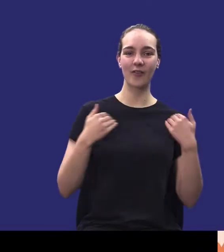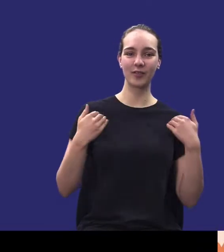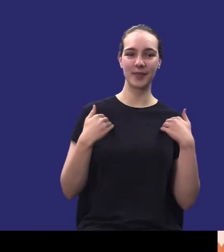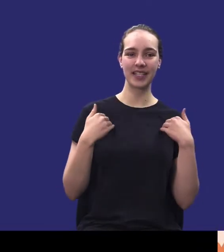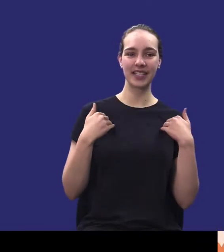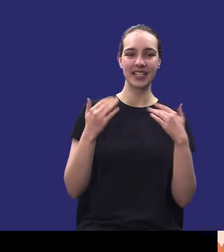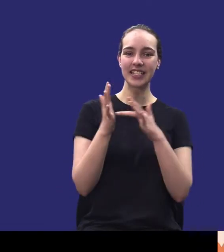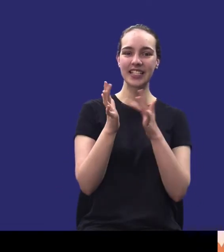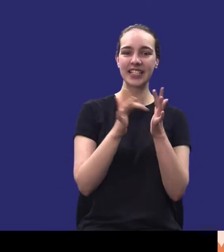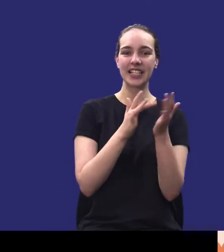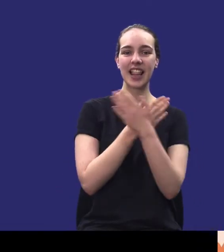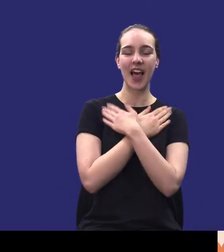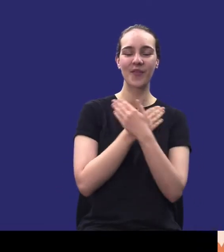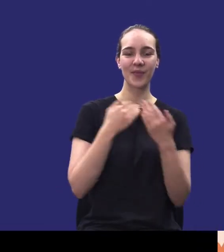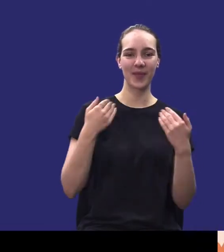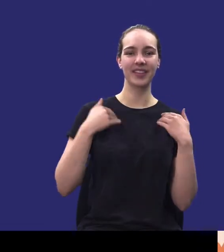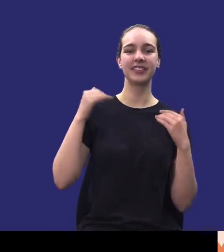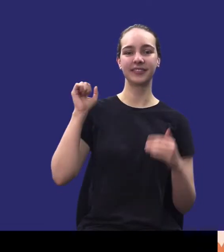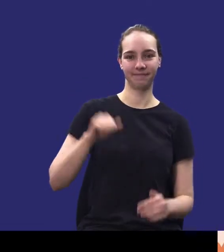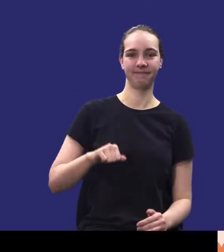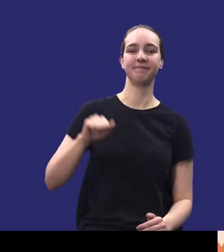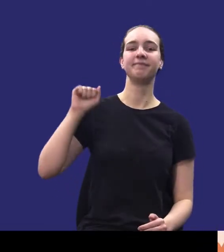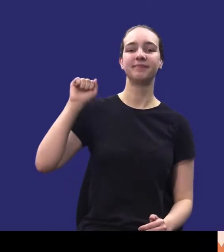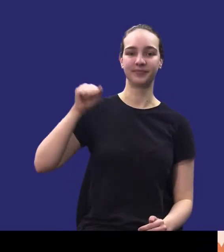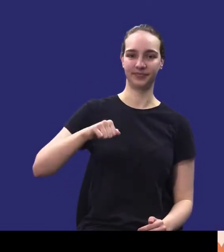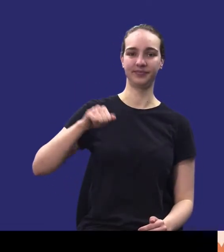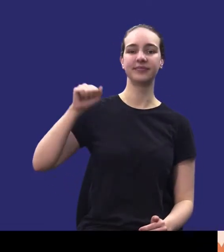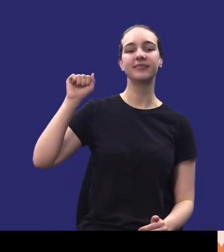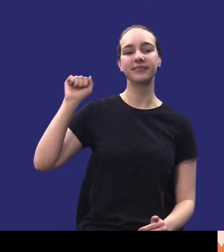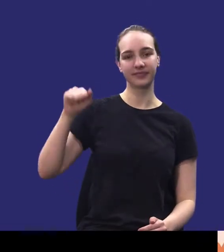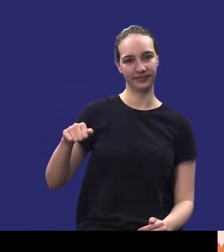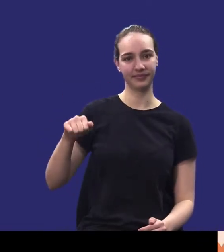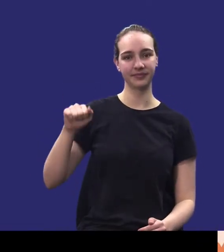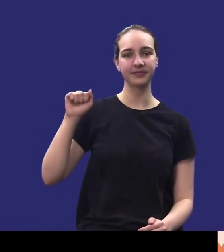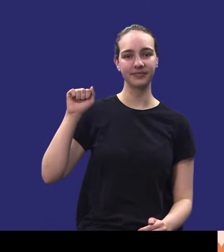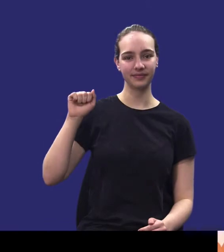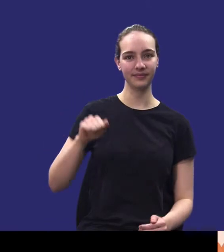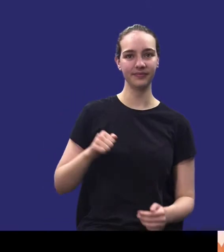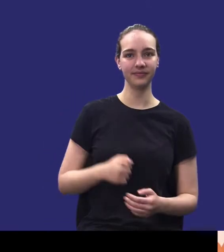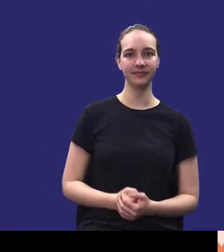Jesus loves me. Jesus loves me. Yeah, yeah,